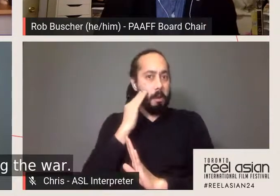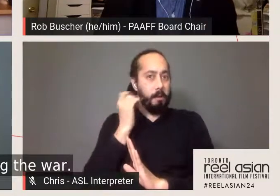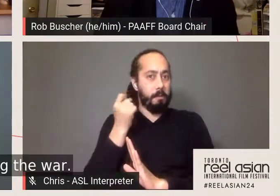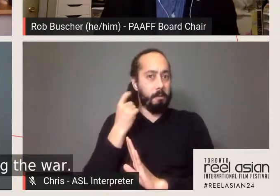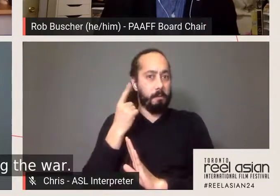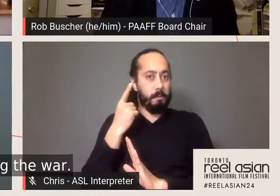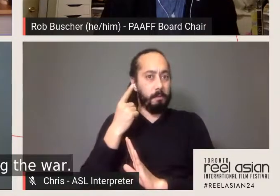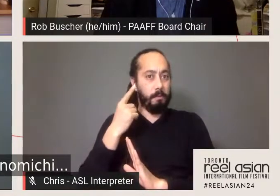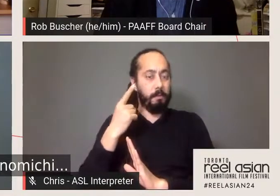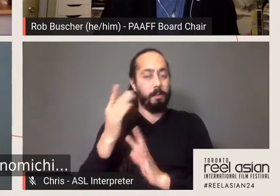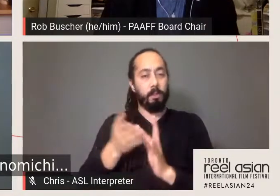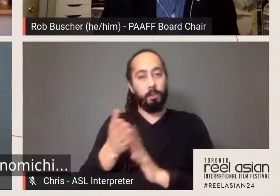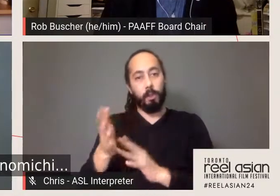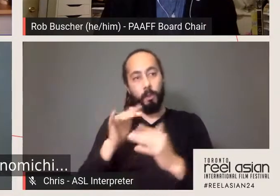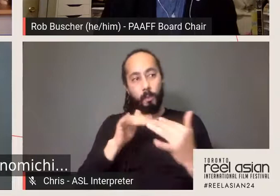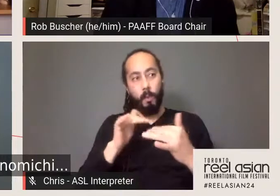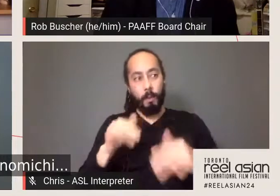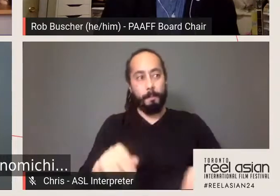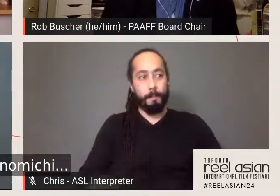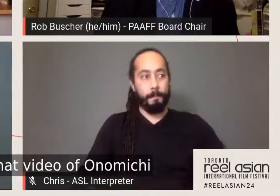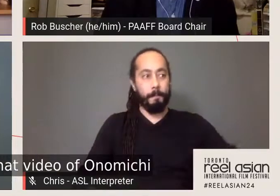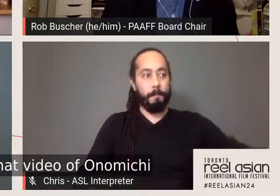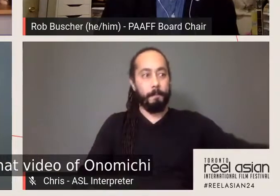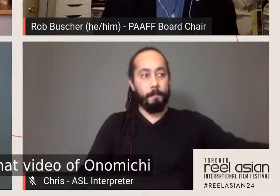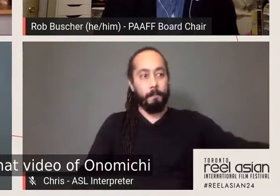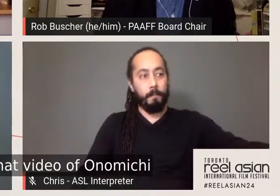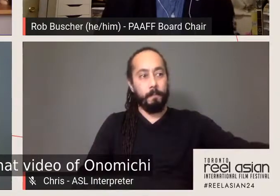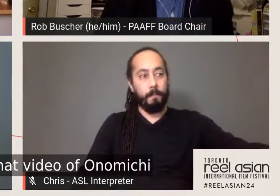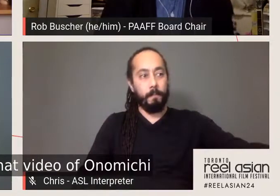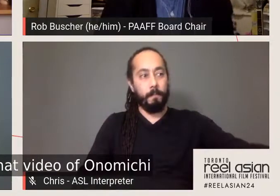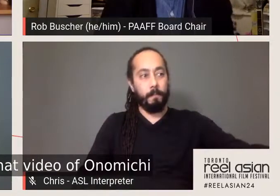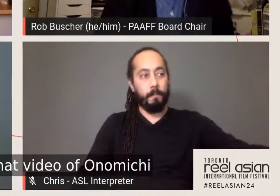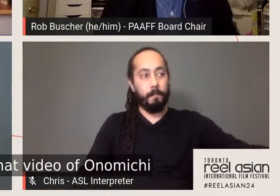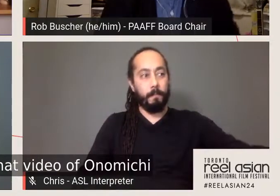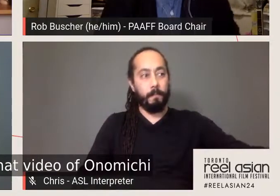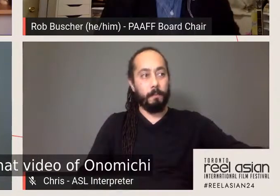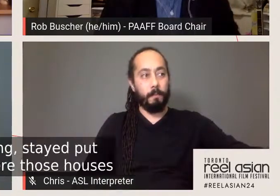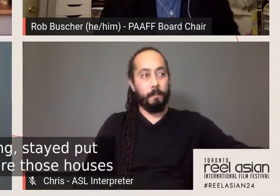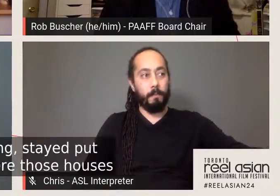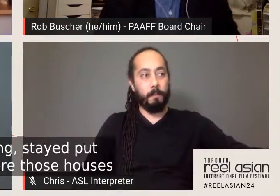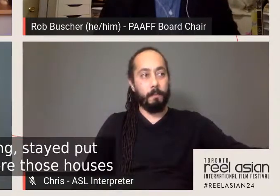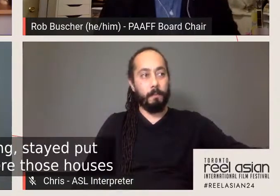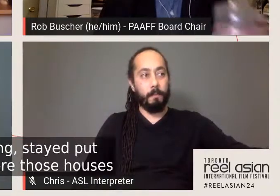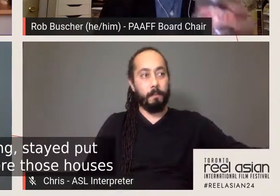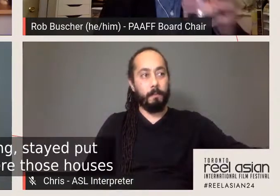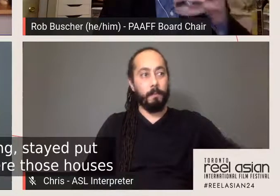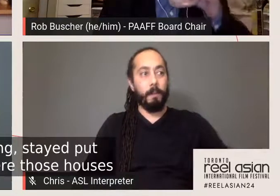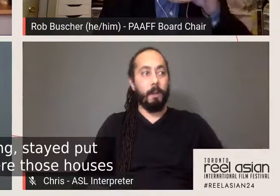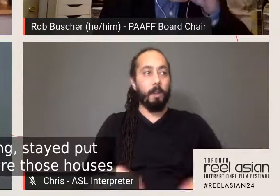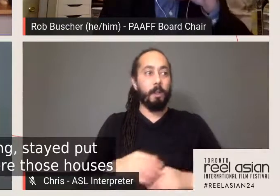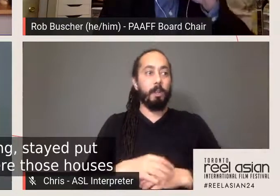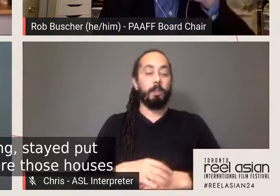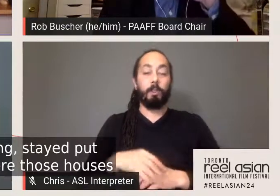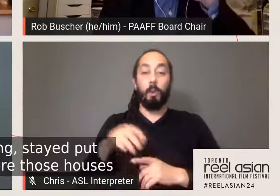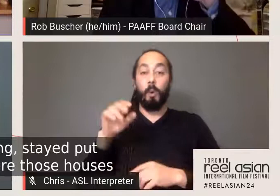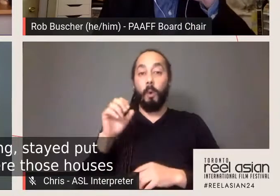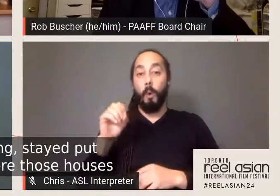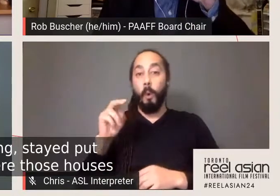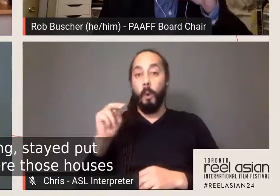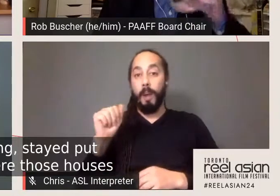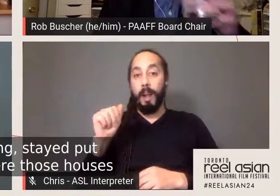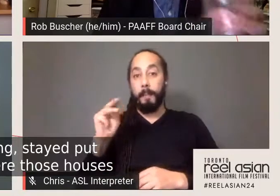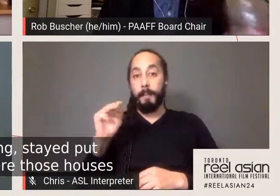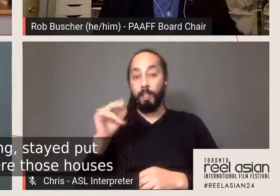during the war. So Onomichi, fortunately, the city of Onomichi, everything stayed